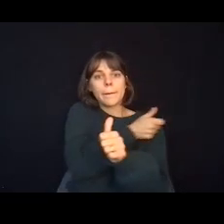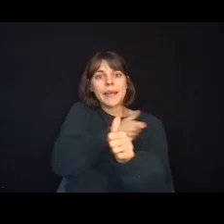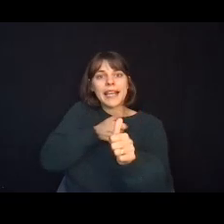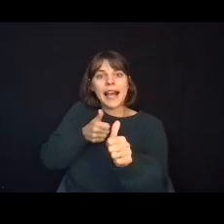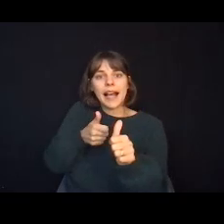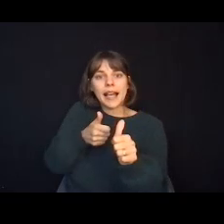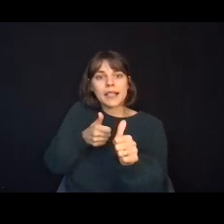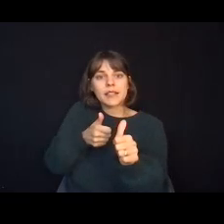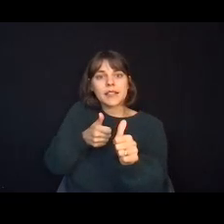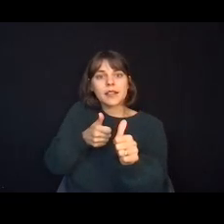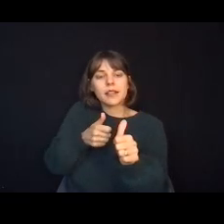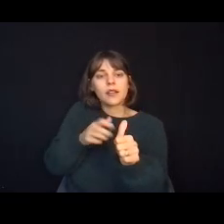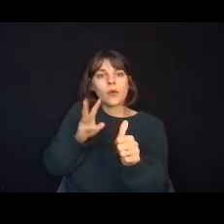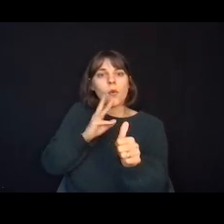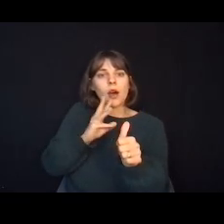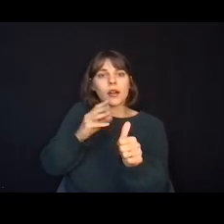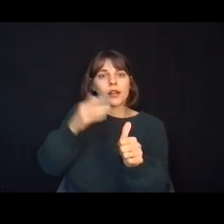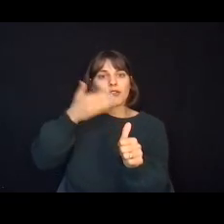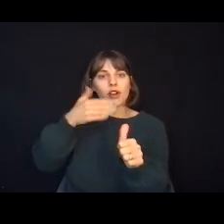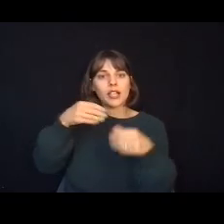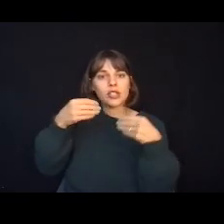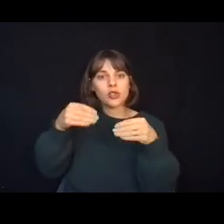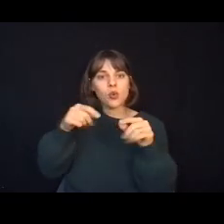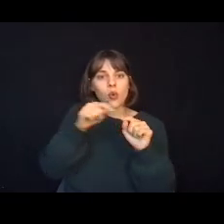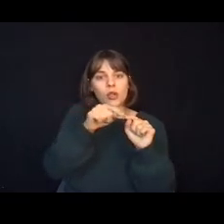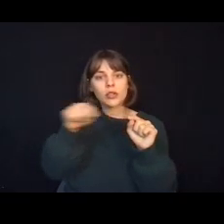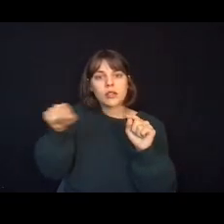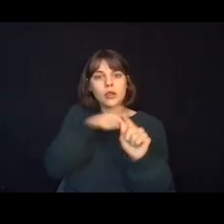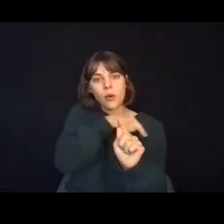there. So the inbound and the outbound routing will be the same.